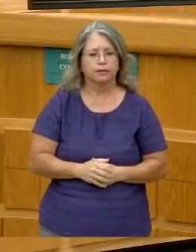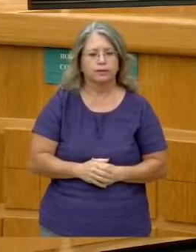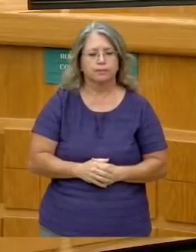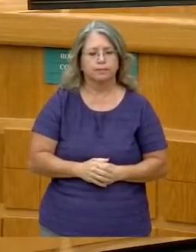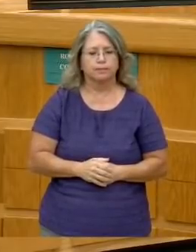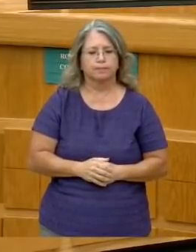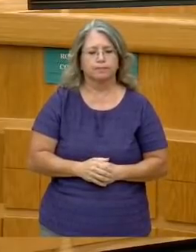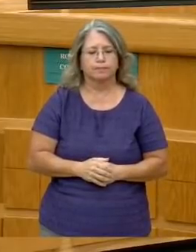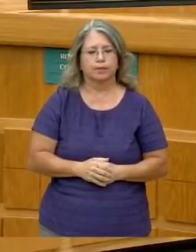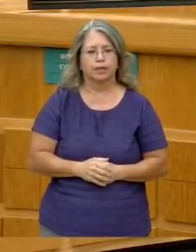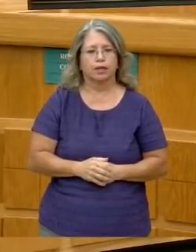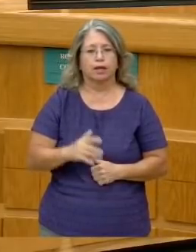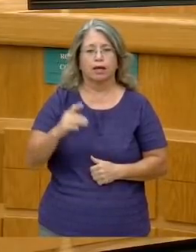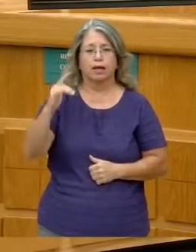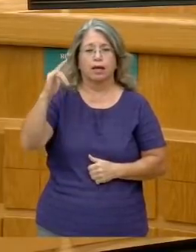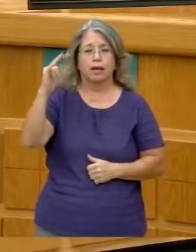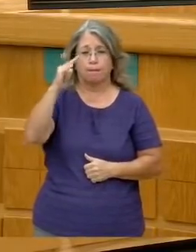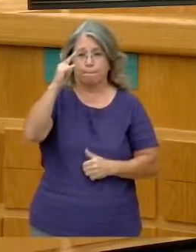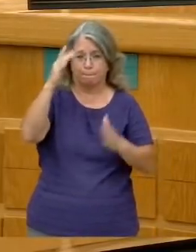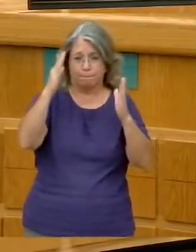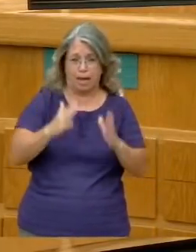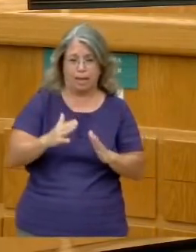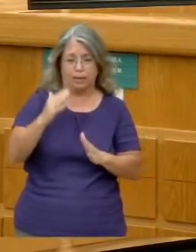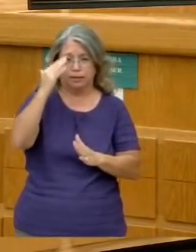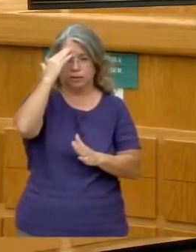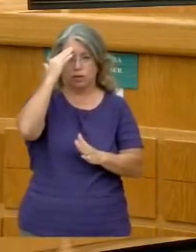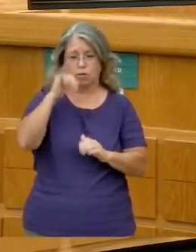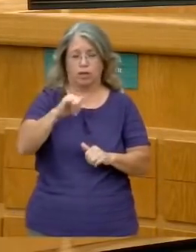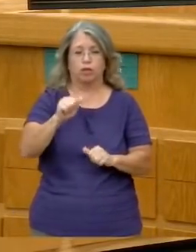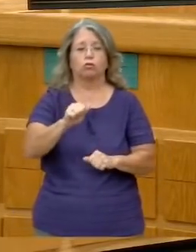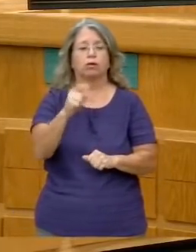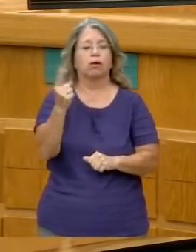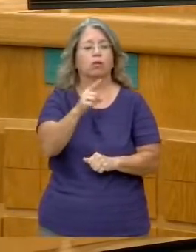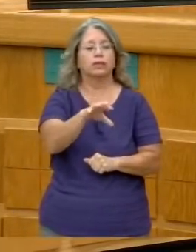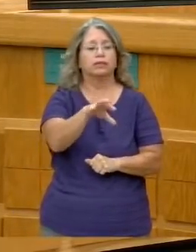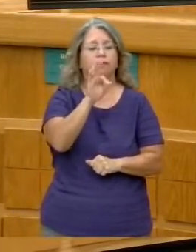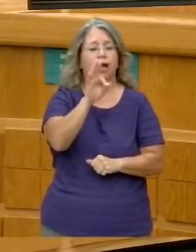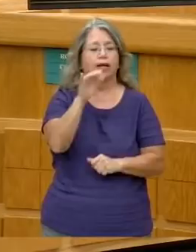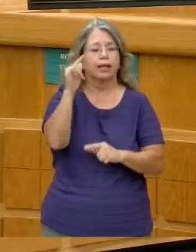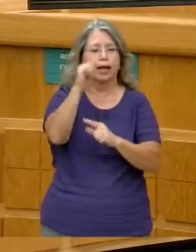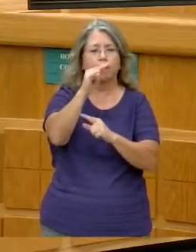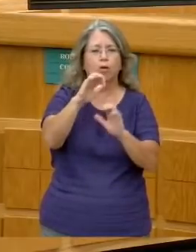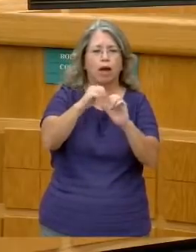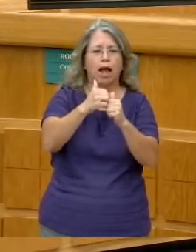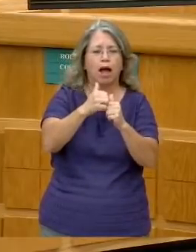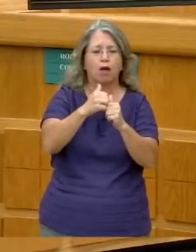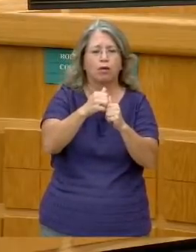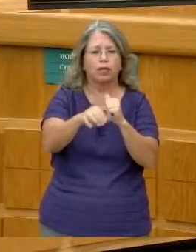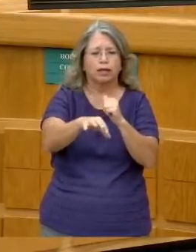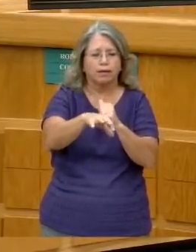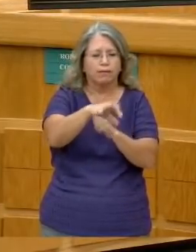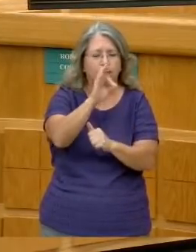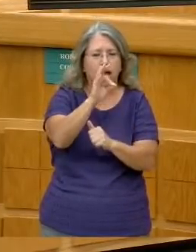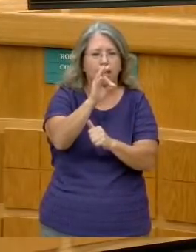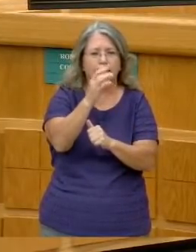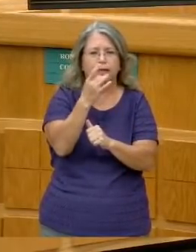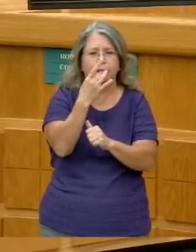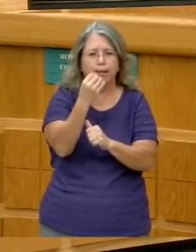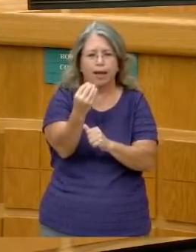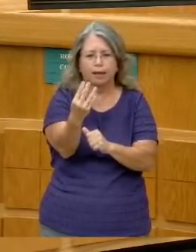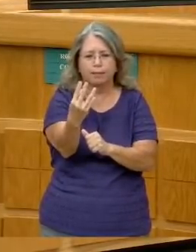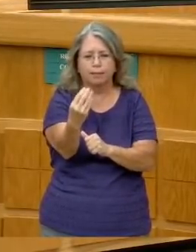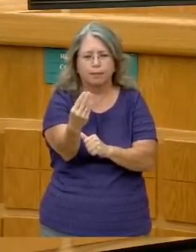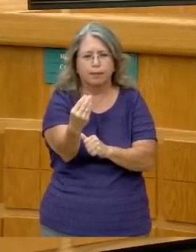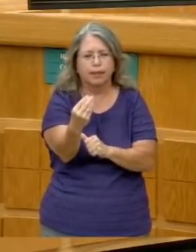Pilots know that you can always find the airport by locating the beacon, especially when it's low visibility or when you have